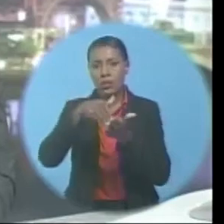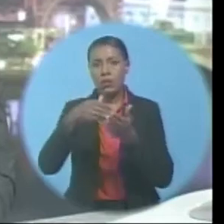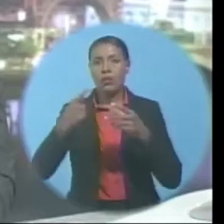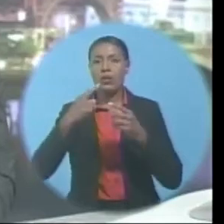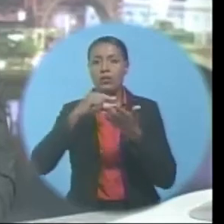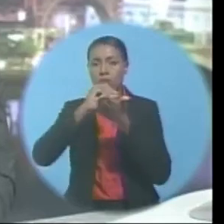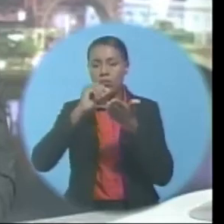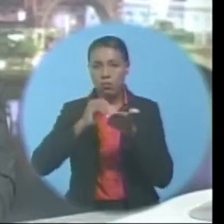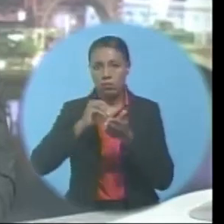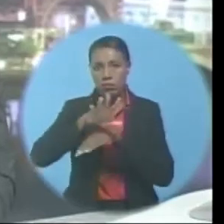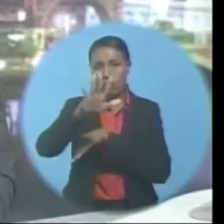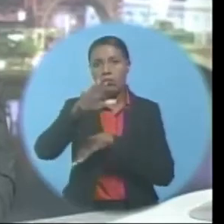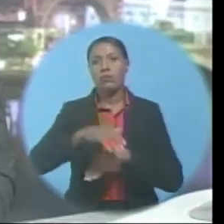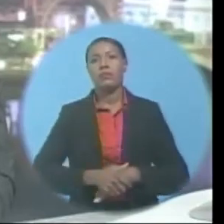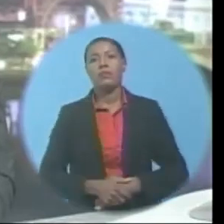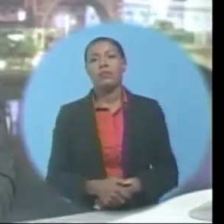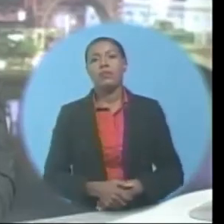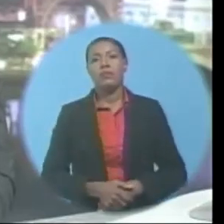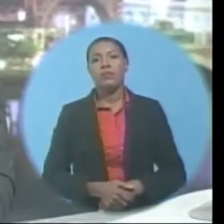Parliament.